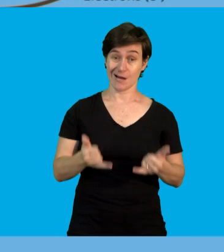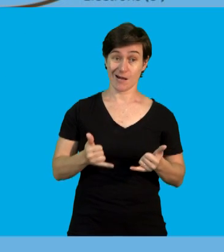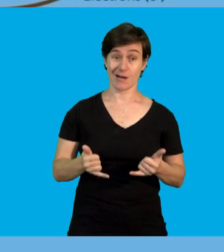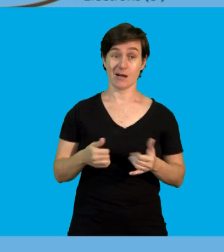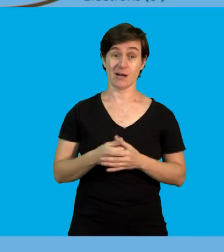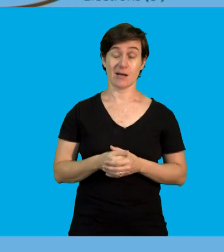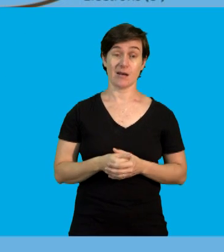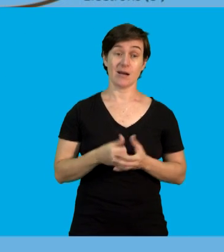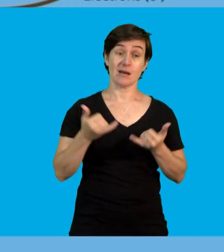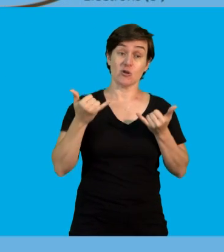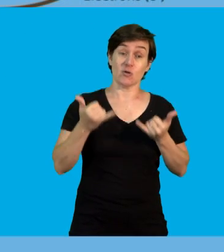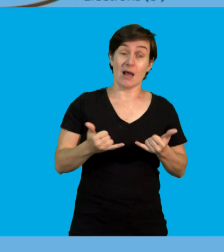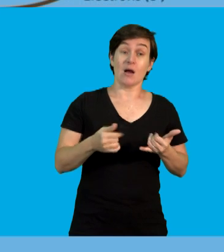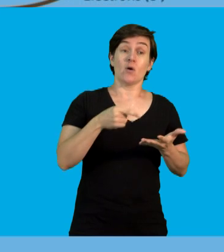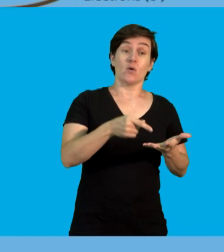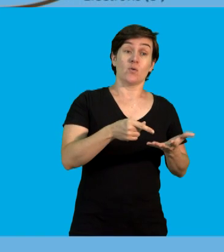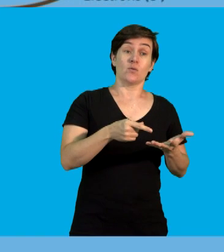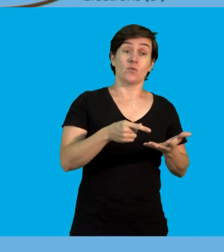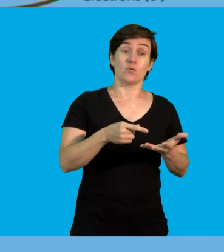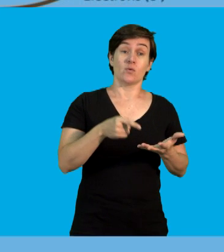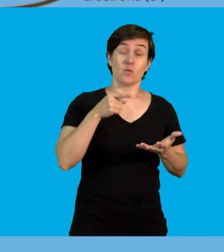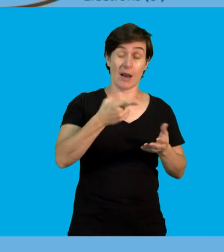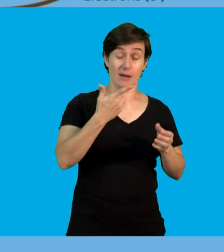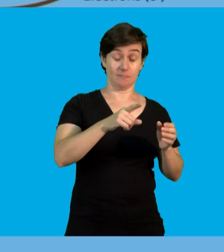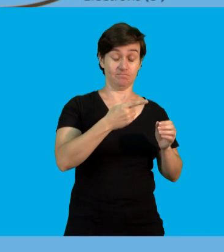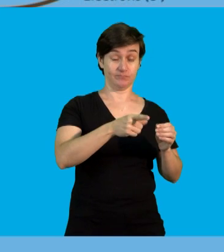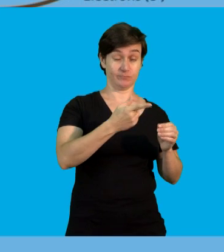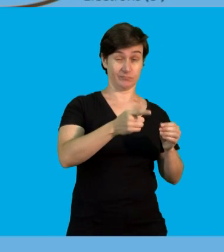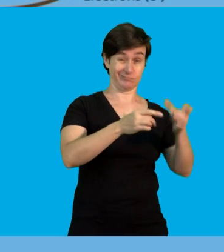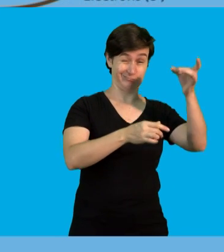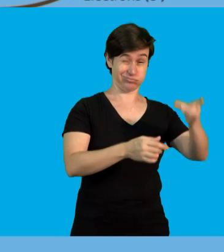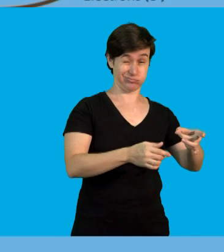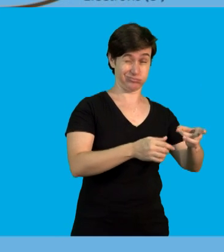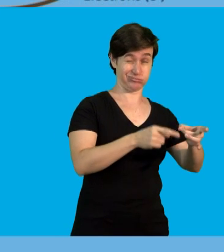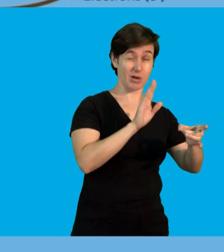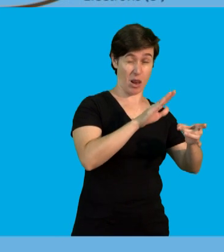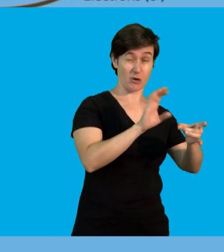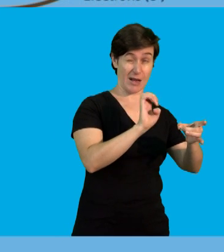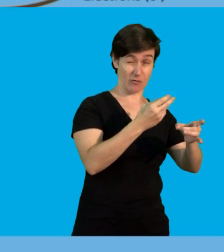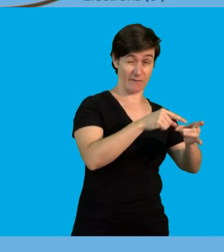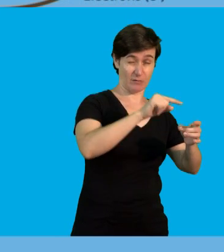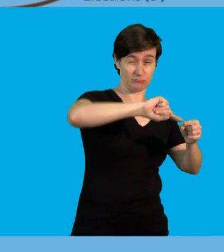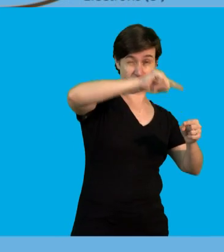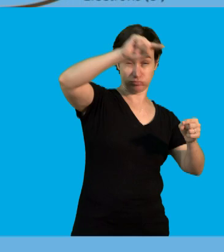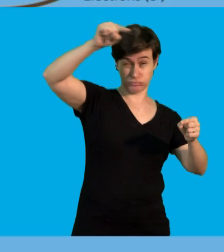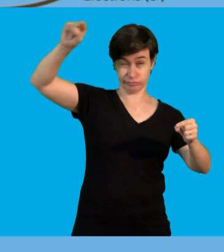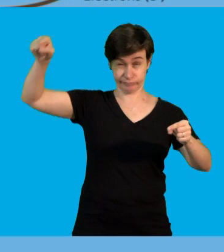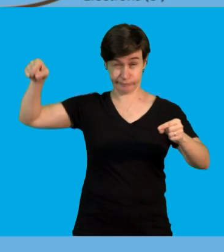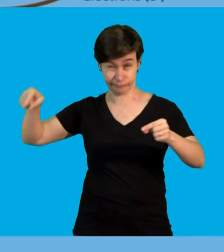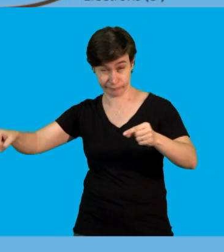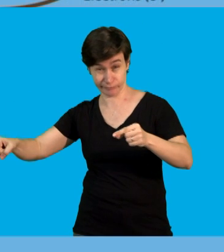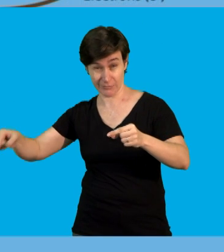electrons collect at one terminal, being the negative electrode, then those electrons are then withdrawn from the other terminal, which is